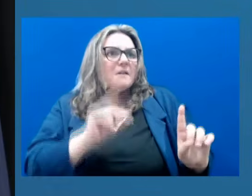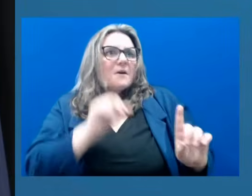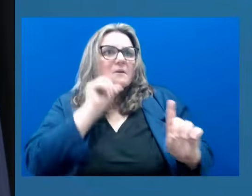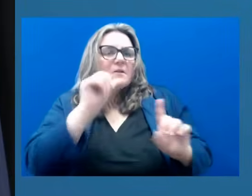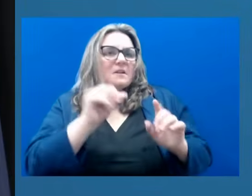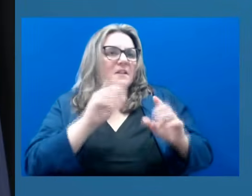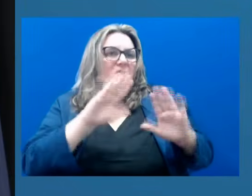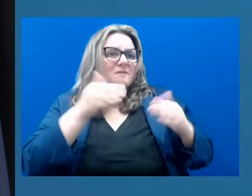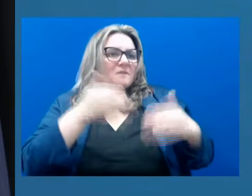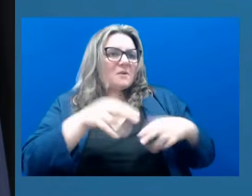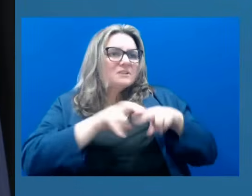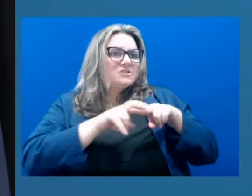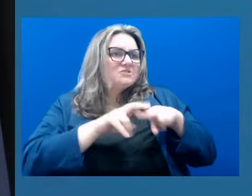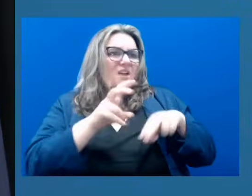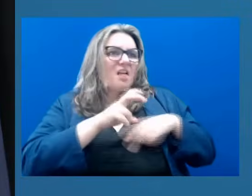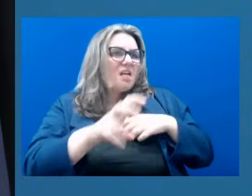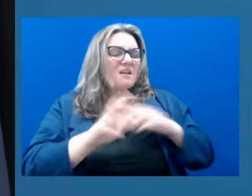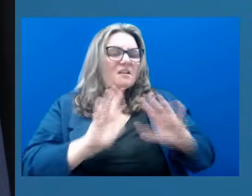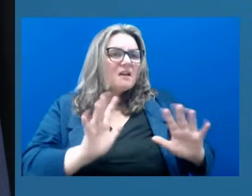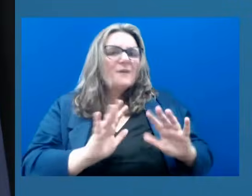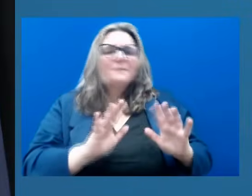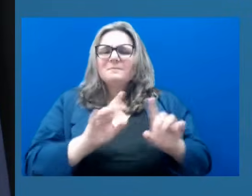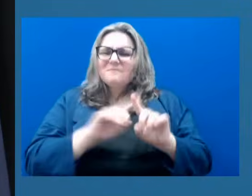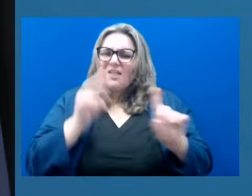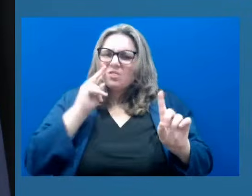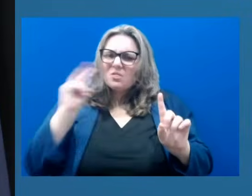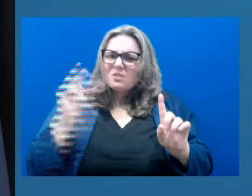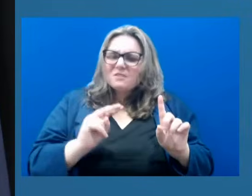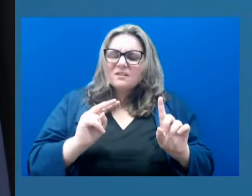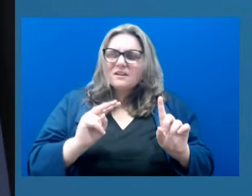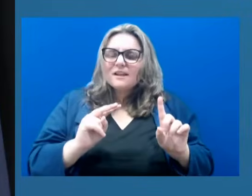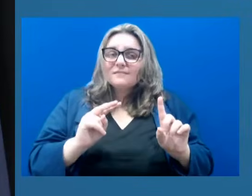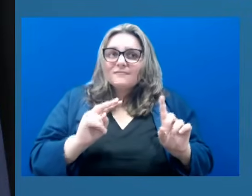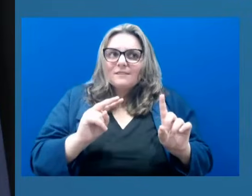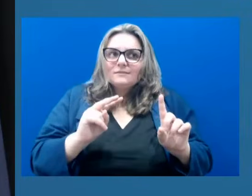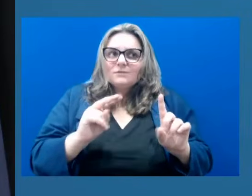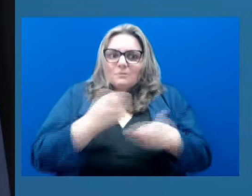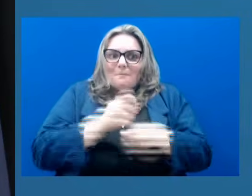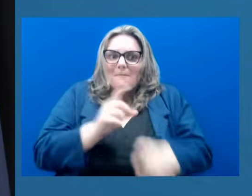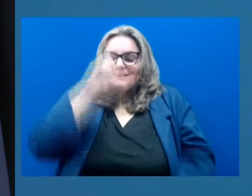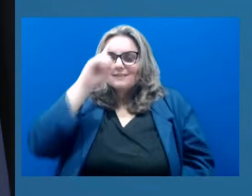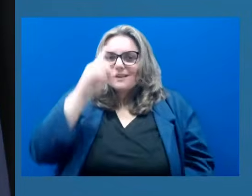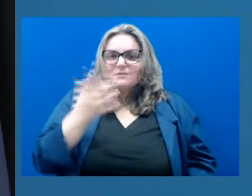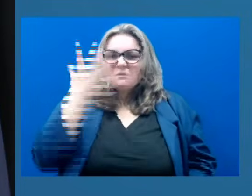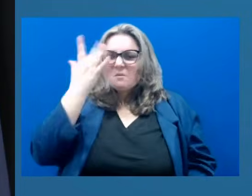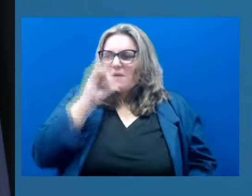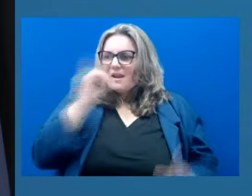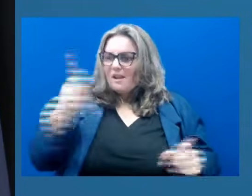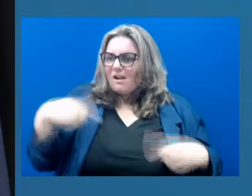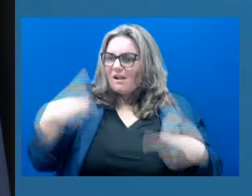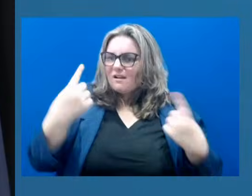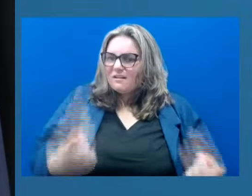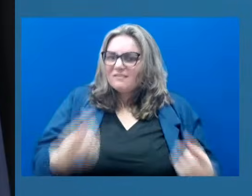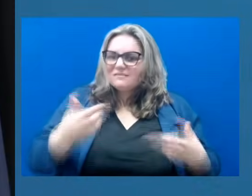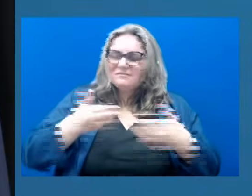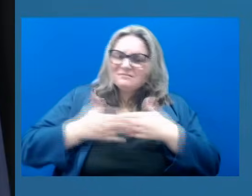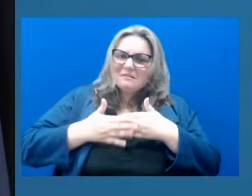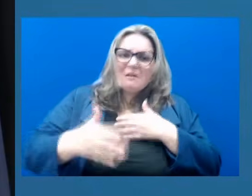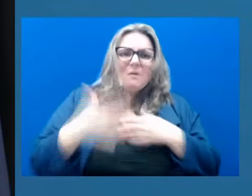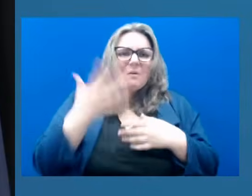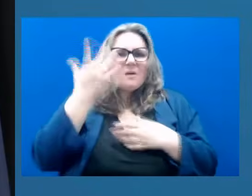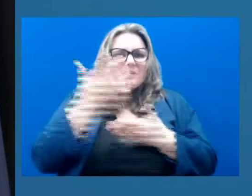all the sense in the world. You have to wonder why it wasn't done from the very beginning. Why weren't we doing this all along? Why is there a parking lot there?